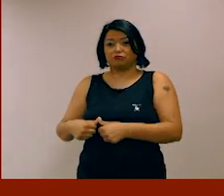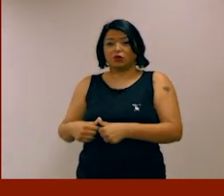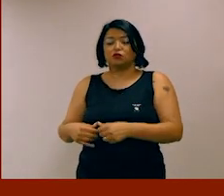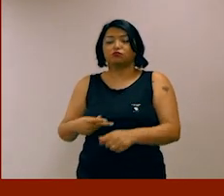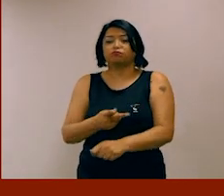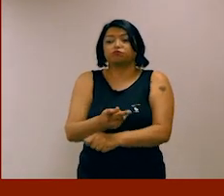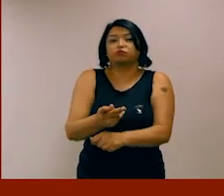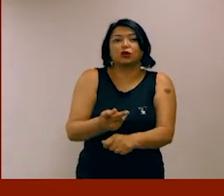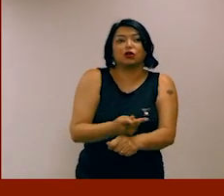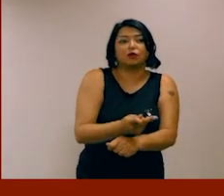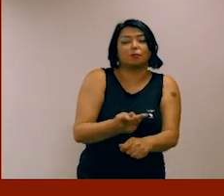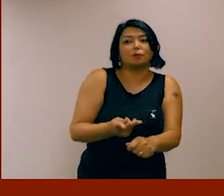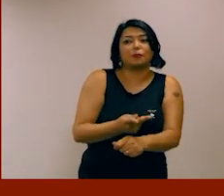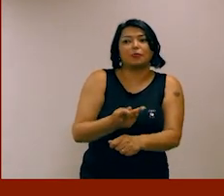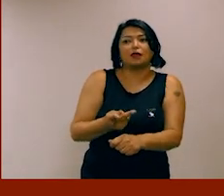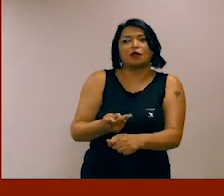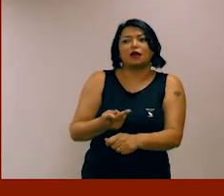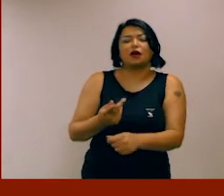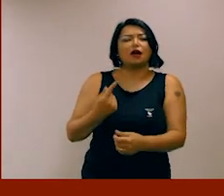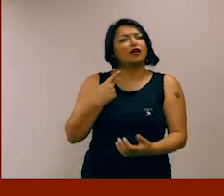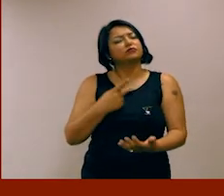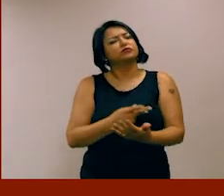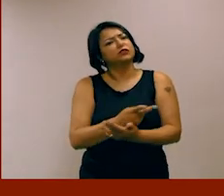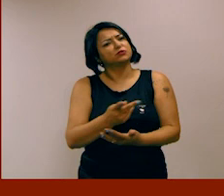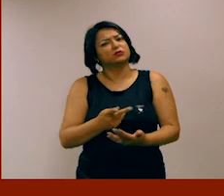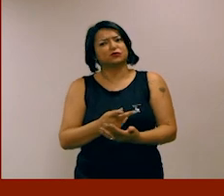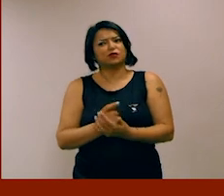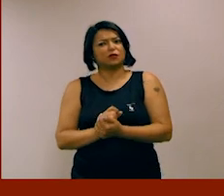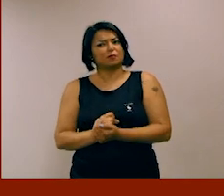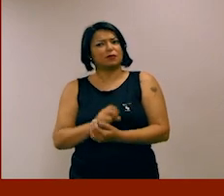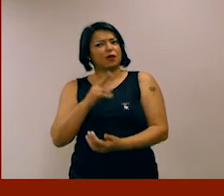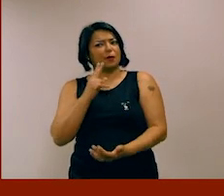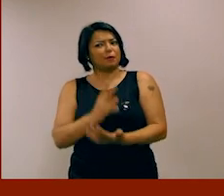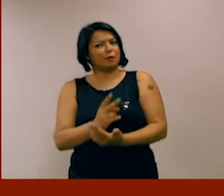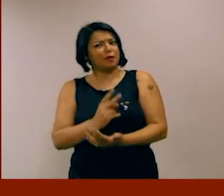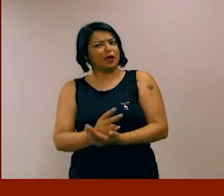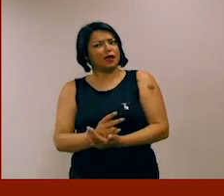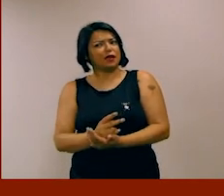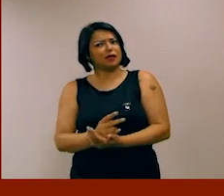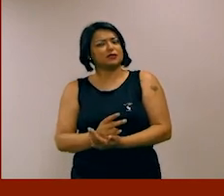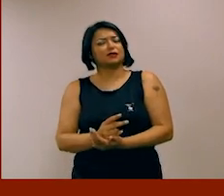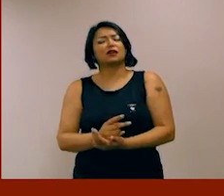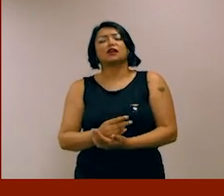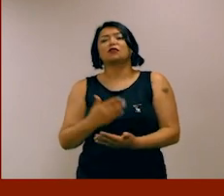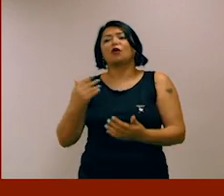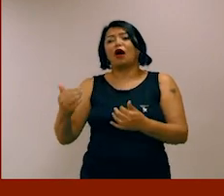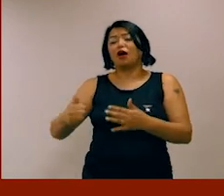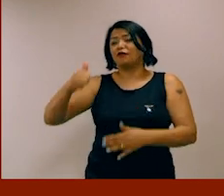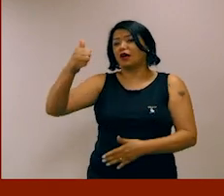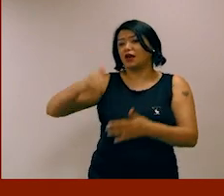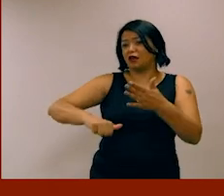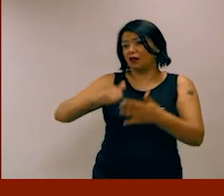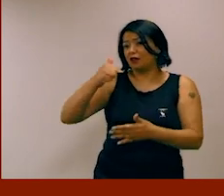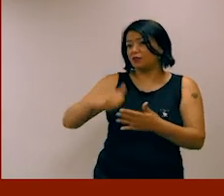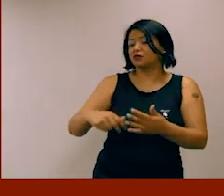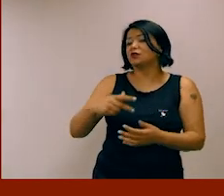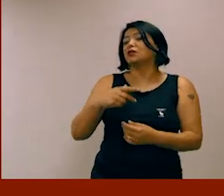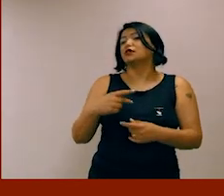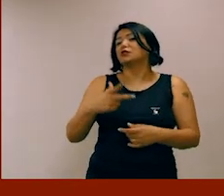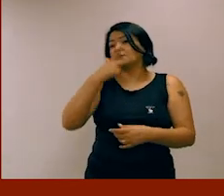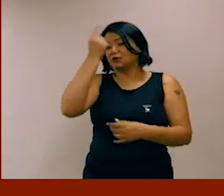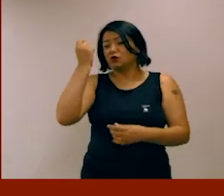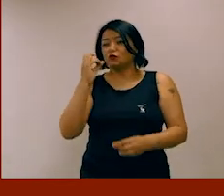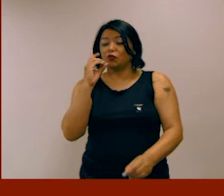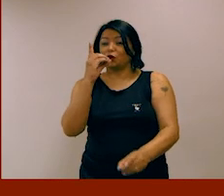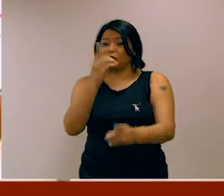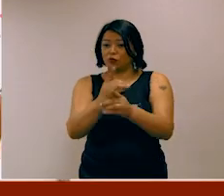had their final position. So we associated which of these body parts had the same initial position of victims that were still